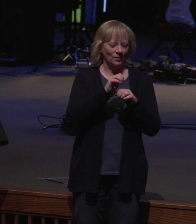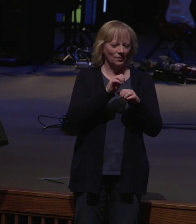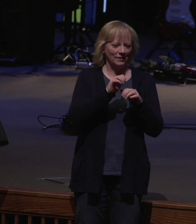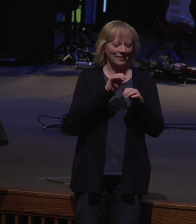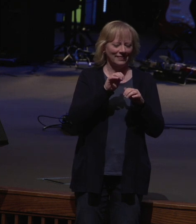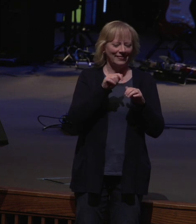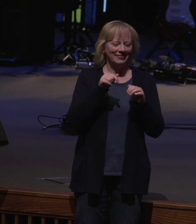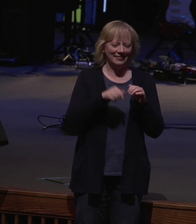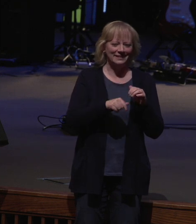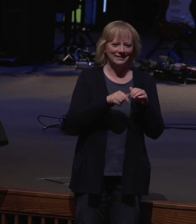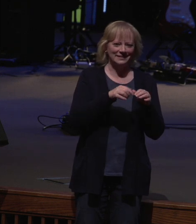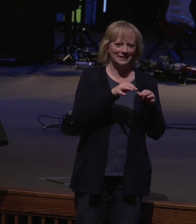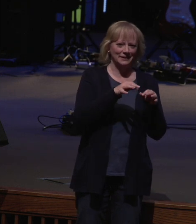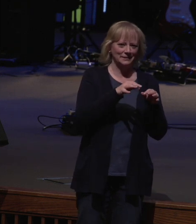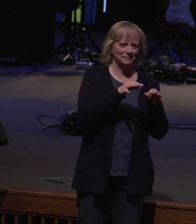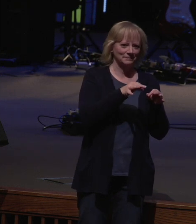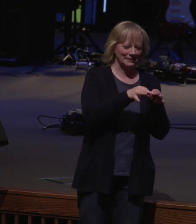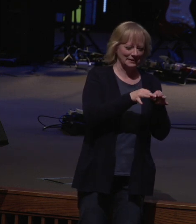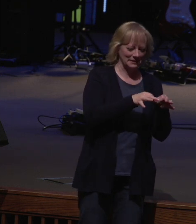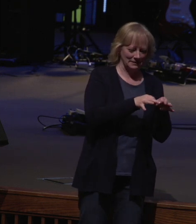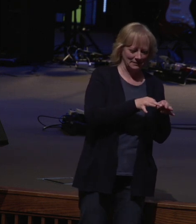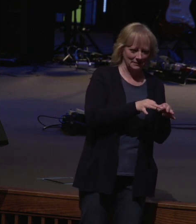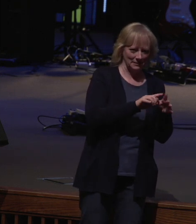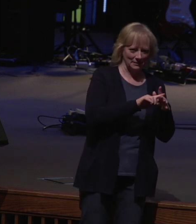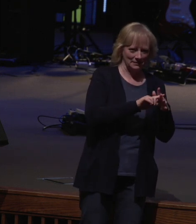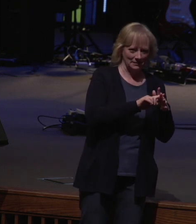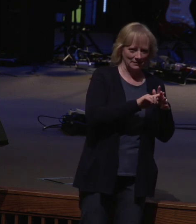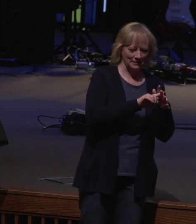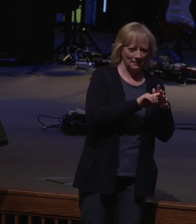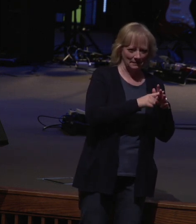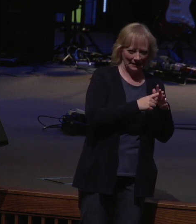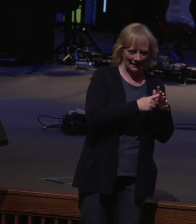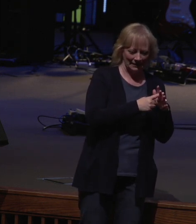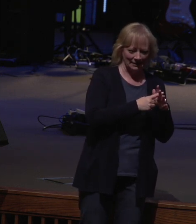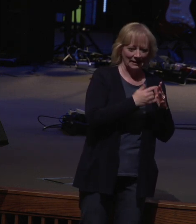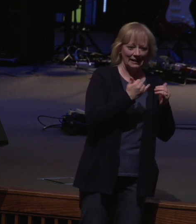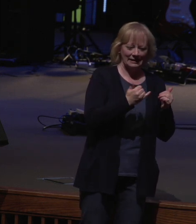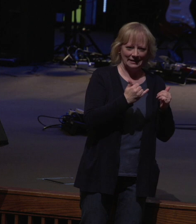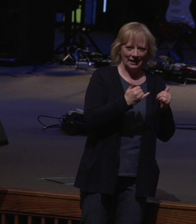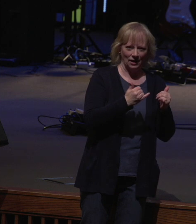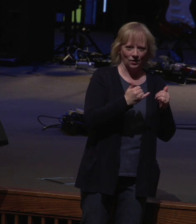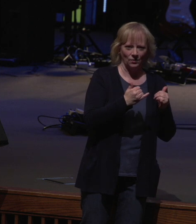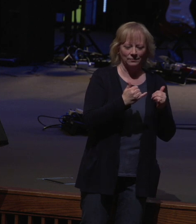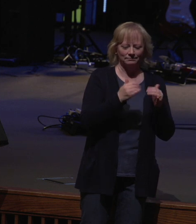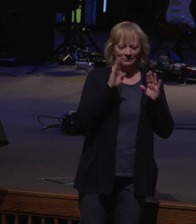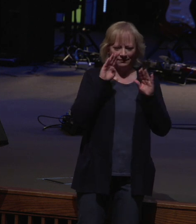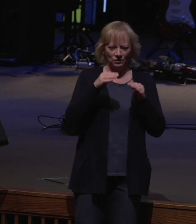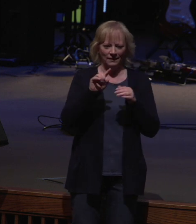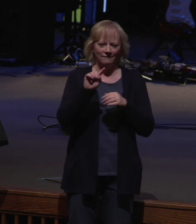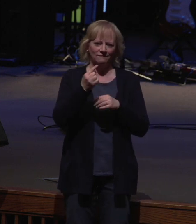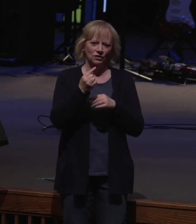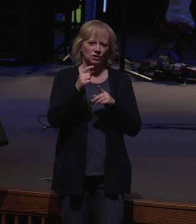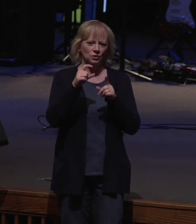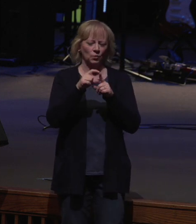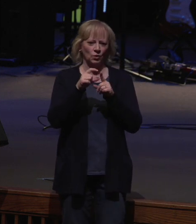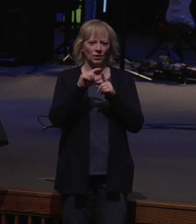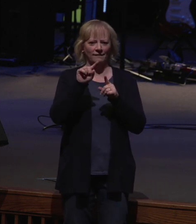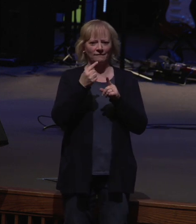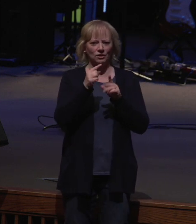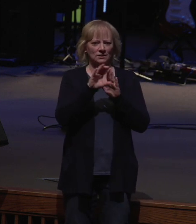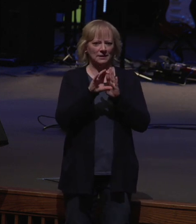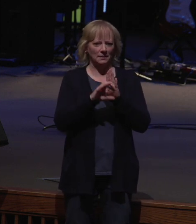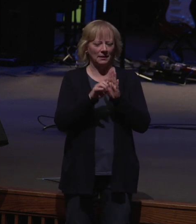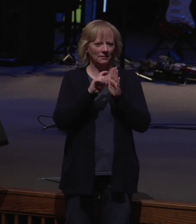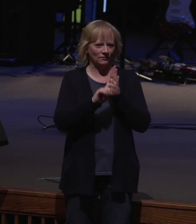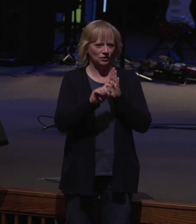Now we come to the first. This is the first word, the first commandment. Verse 3.